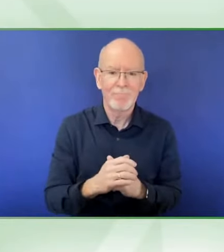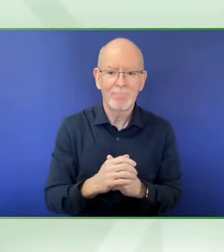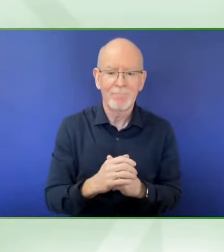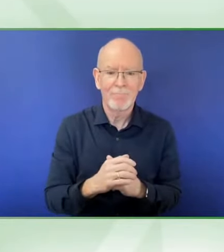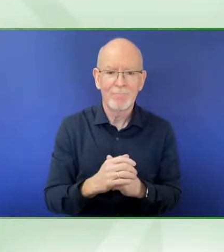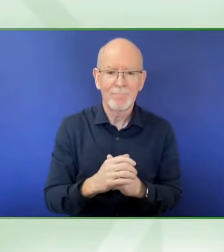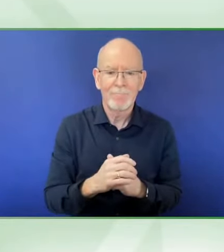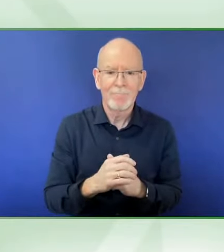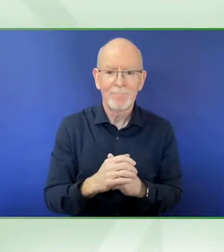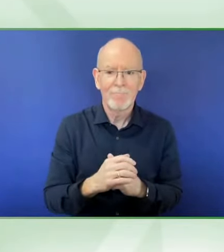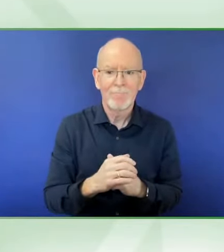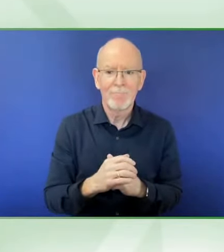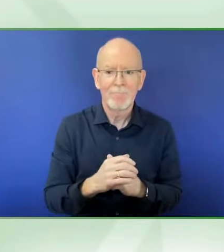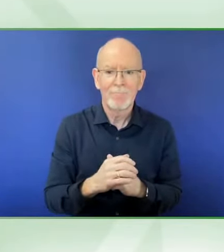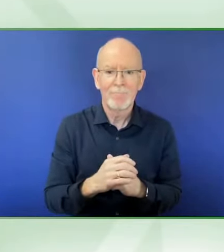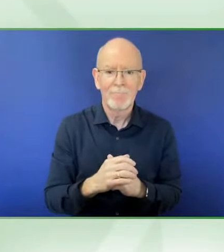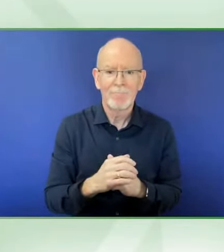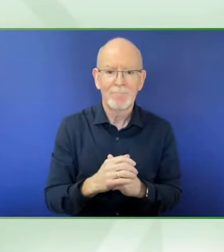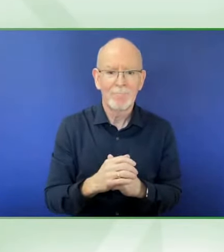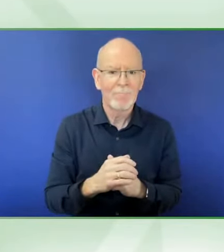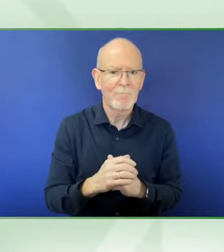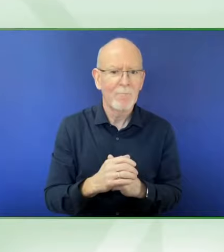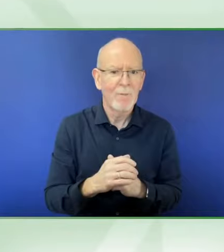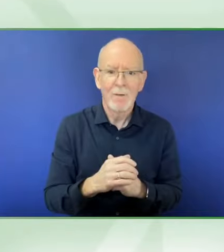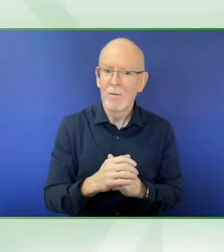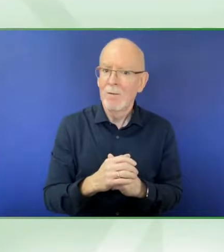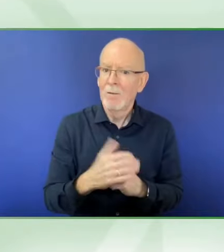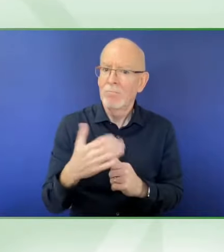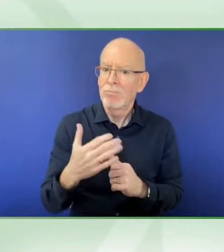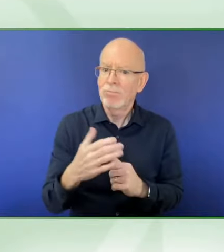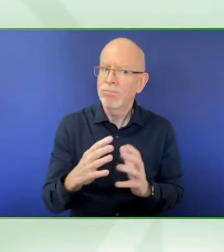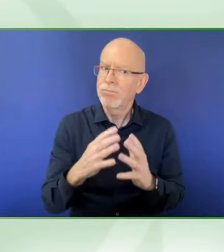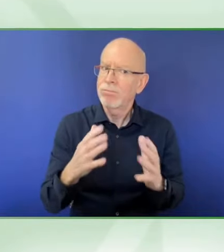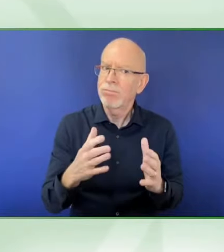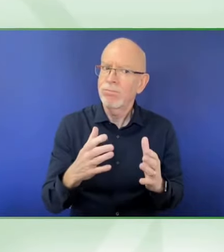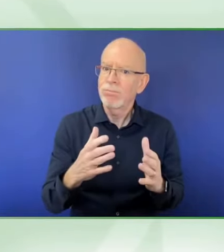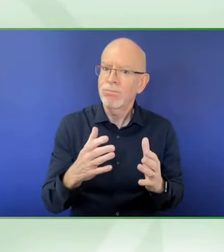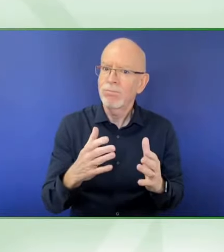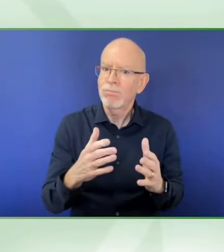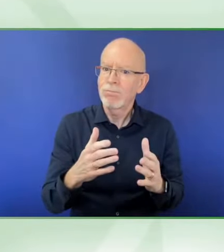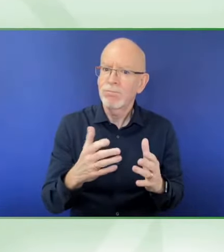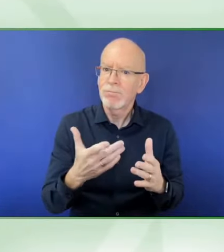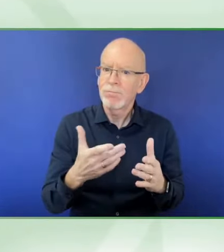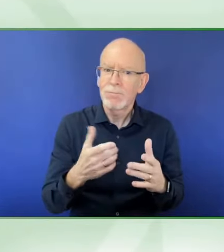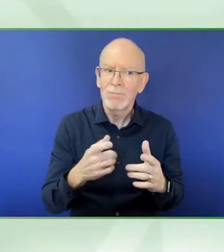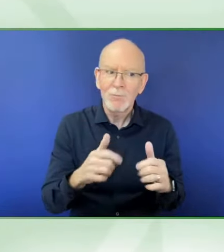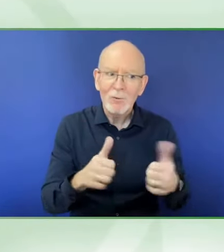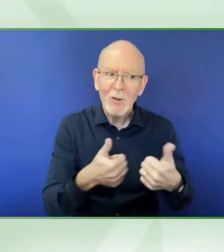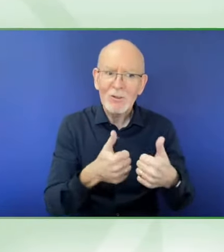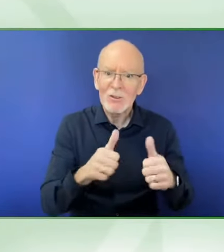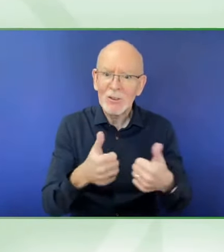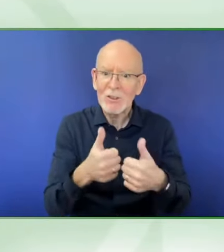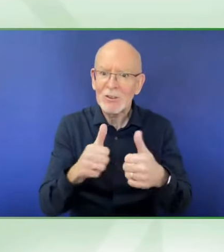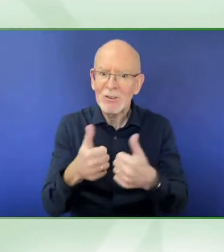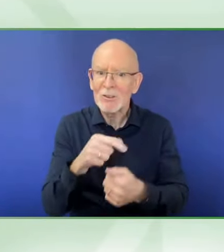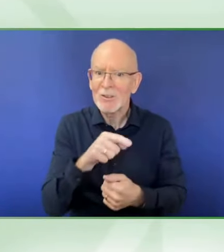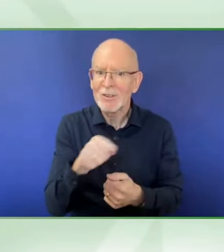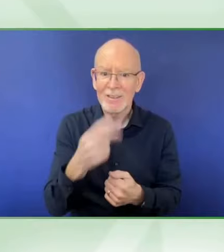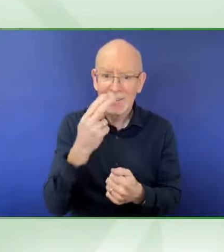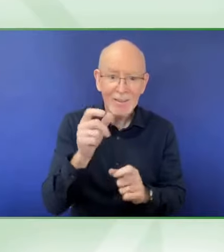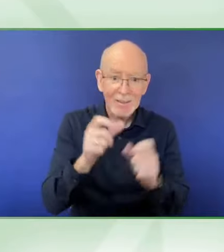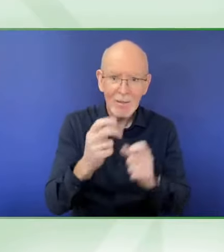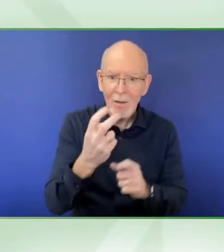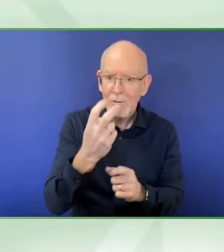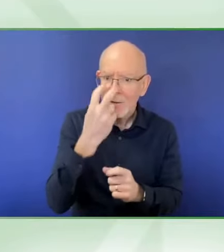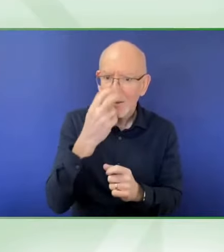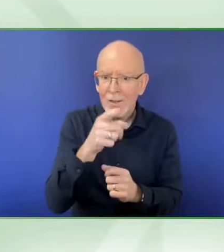in the process, sometimes you meet people who have a bad experience before with some,